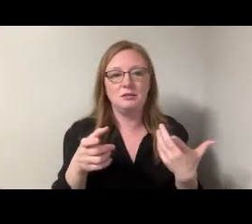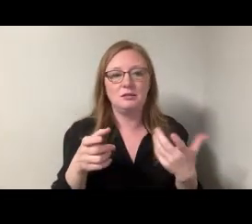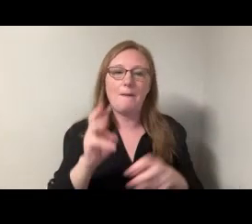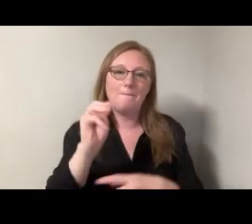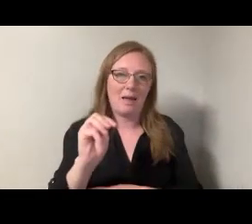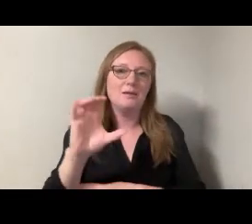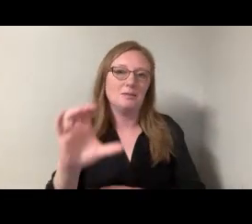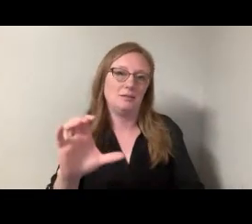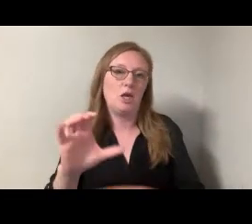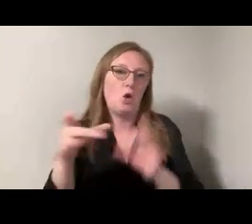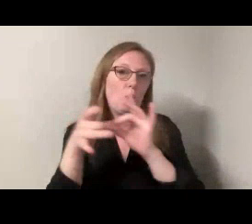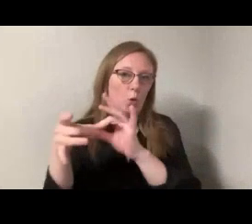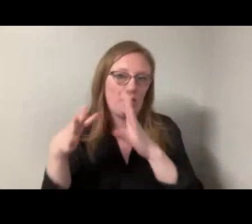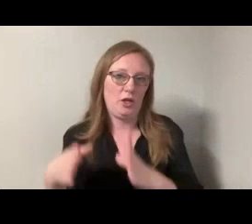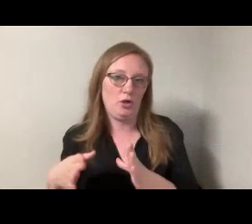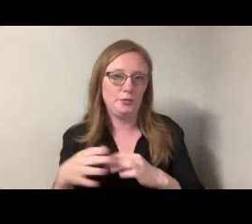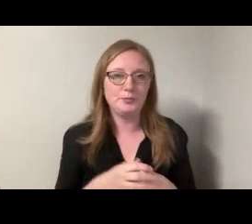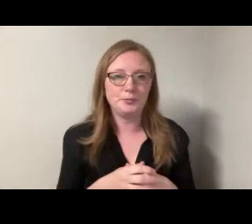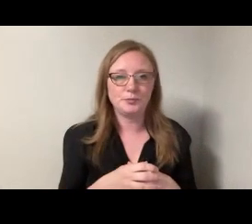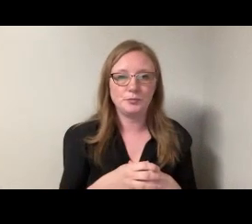coordinator. And in the